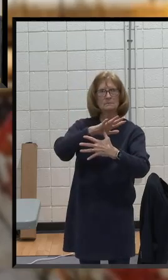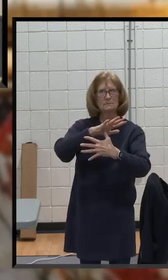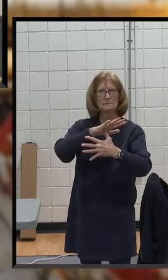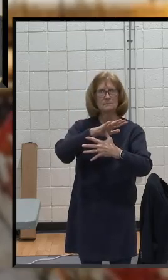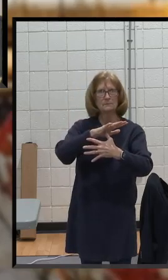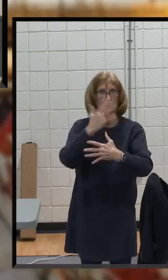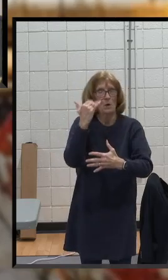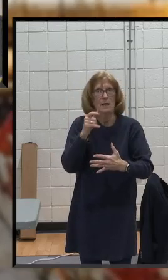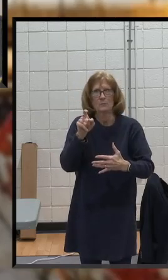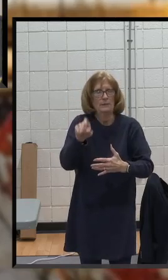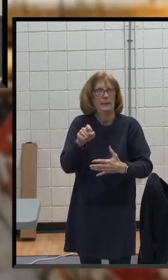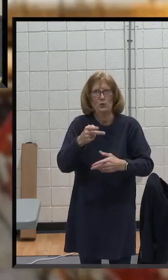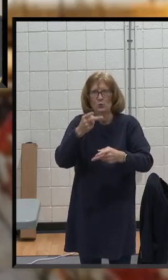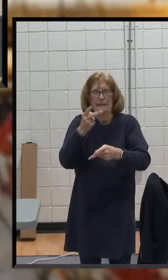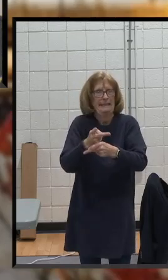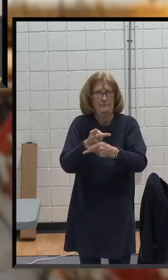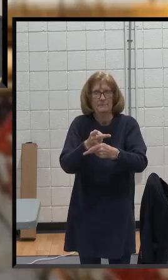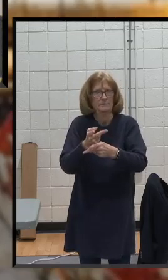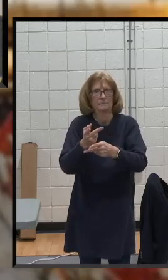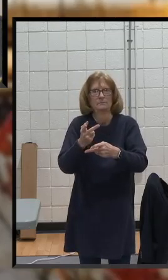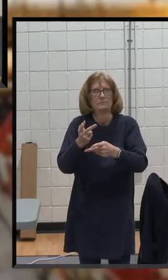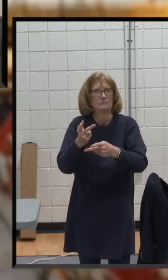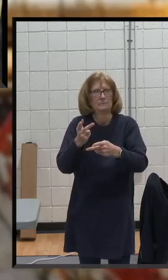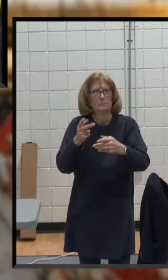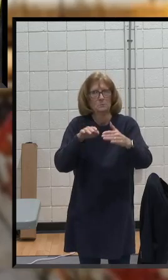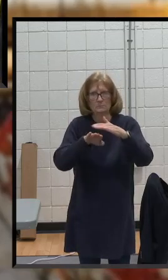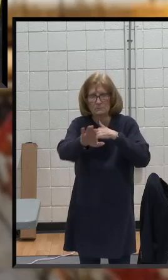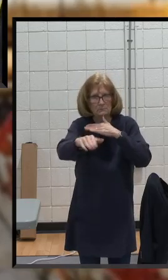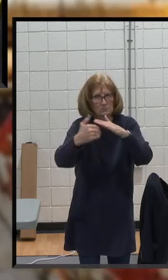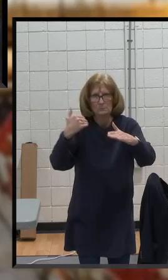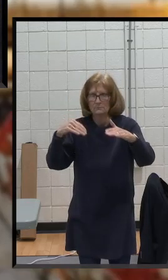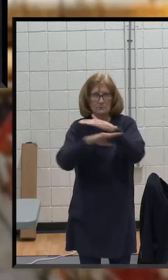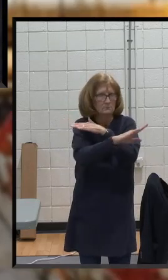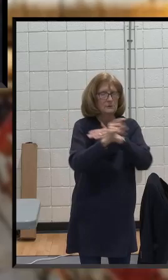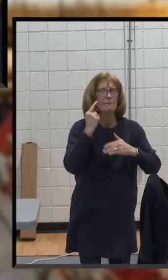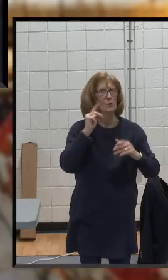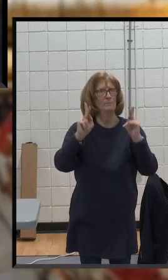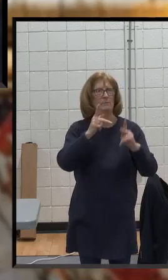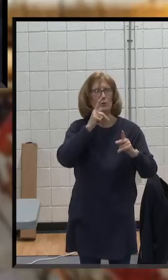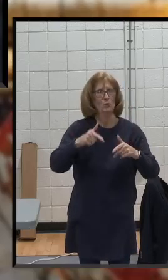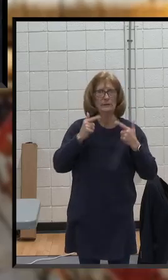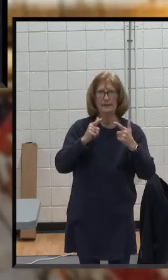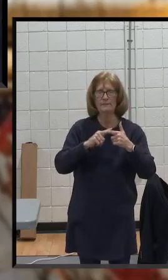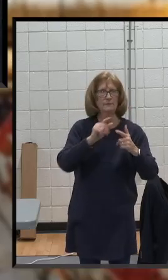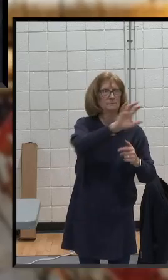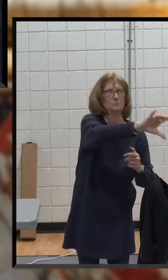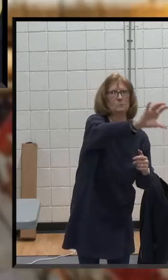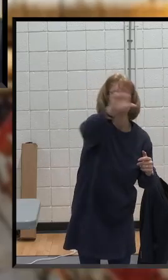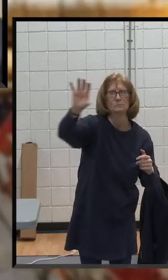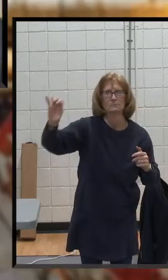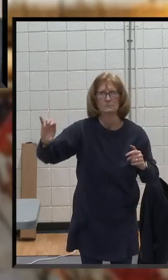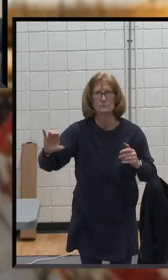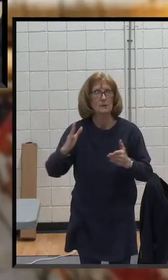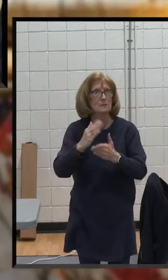we can maintain access for those who live in Northview Heights, access over to